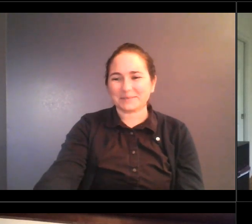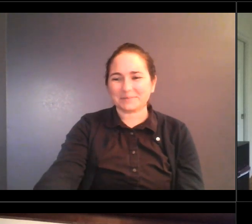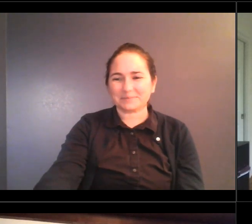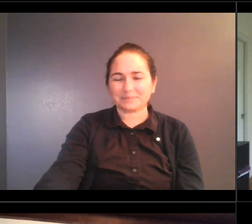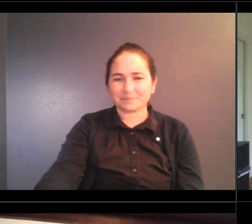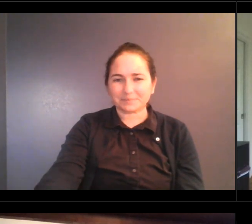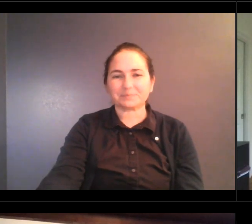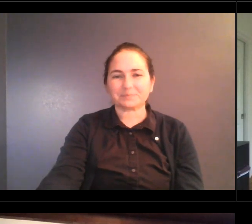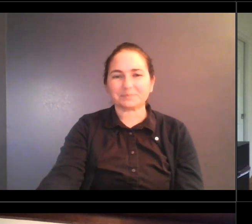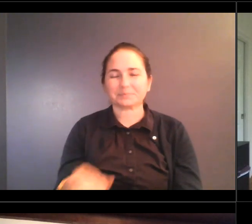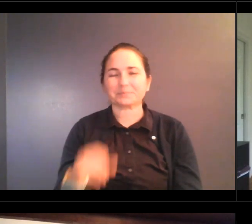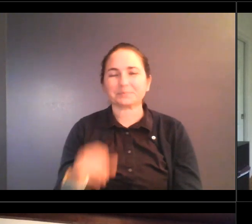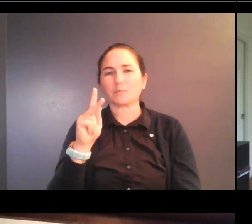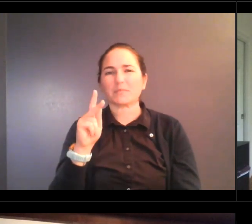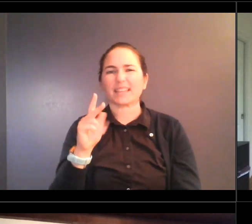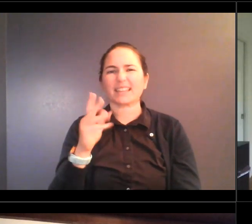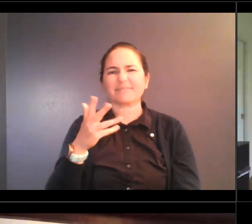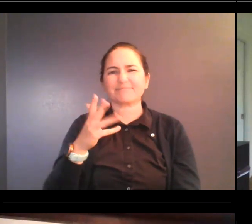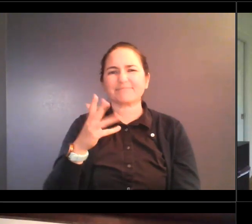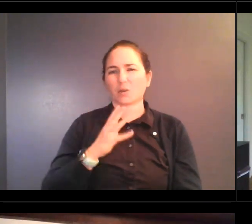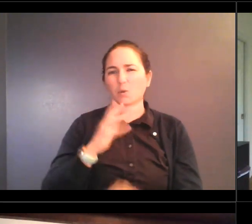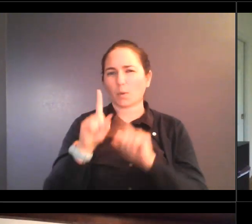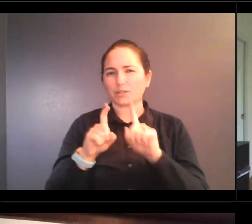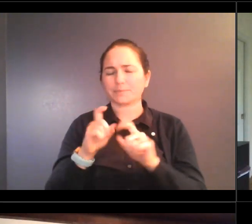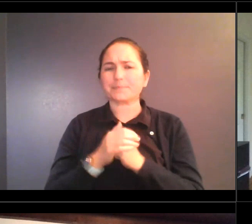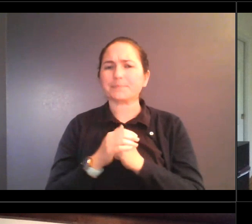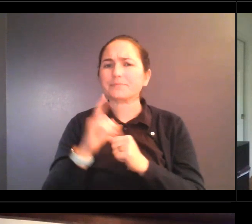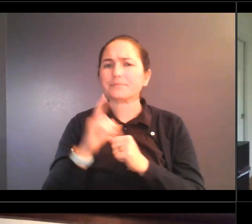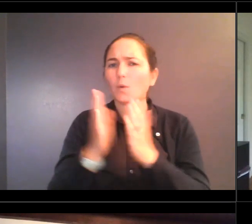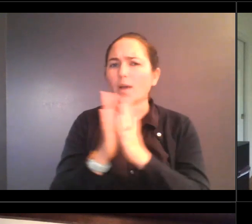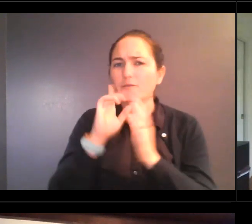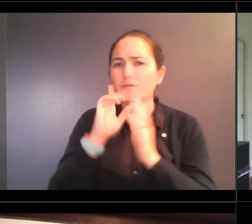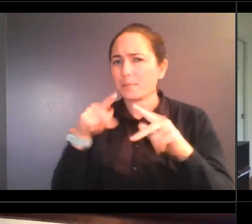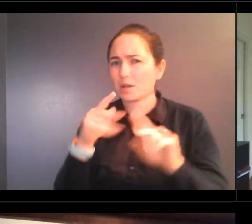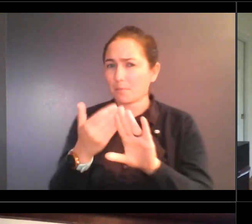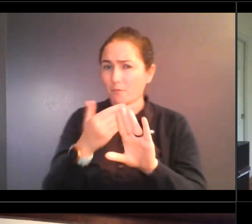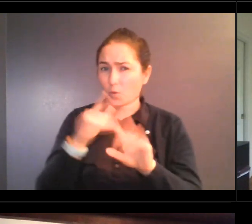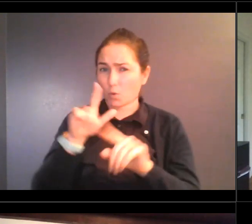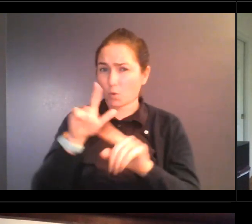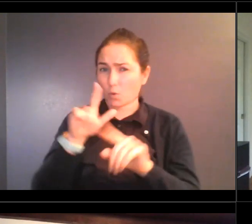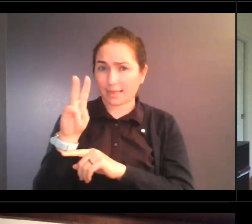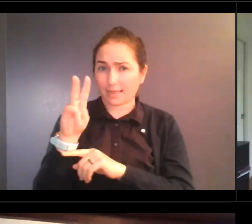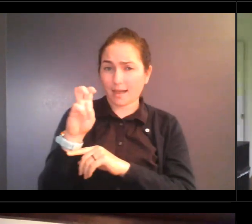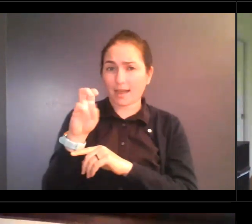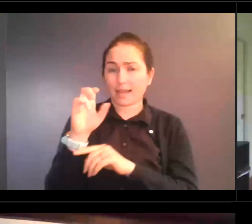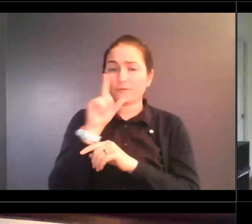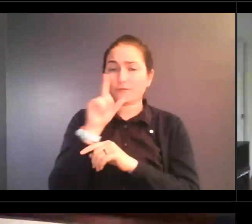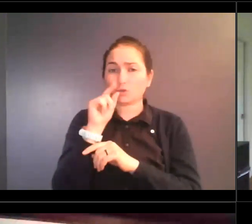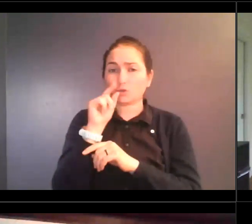Okay, here's sort of an etiquette question. Do you ask for permission before live tweeting talks, sharing slides, etc.?